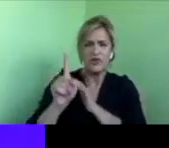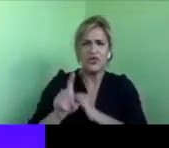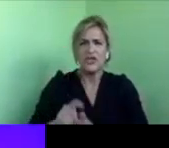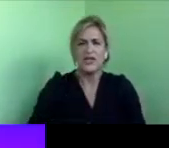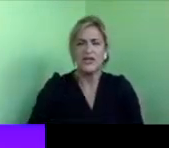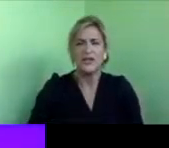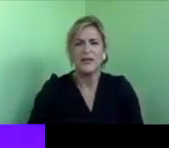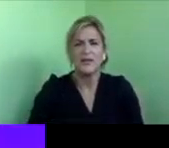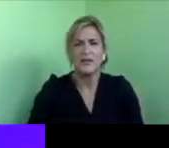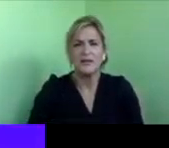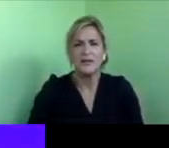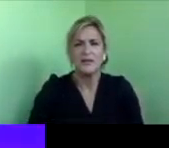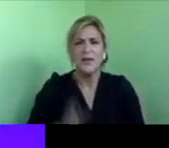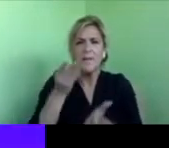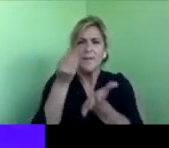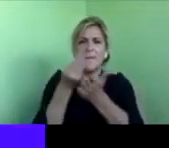Money.